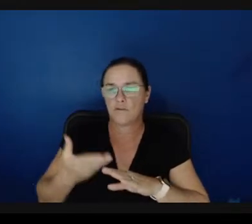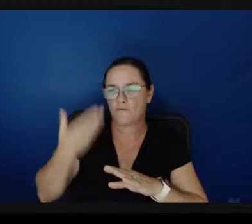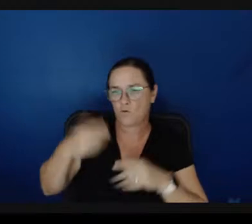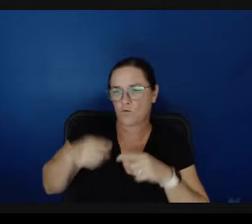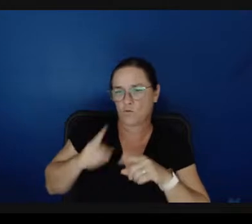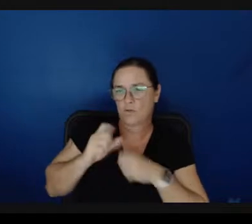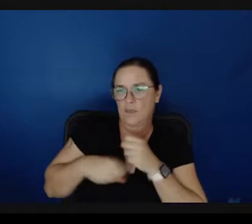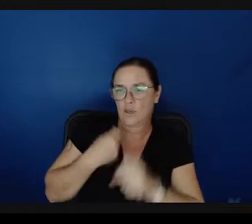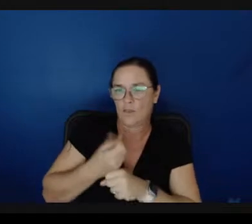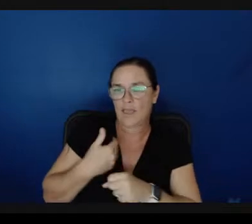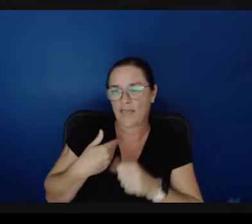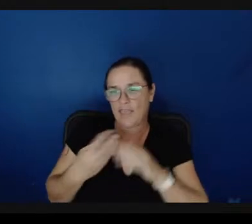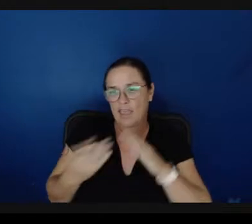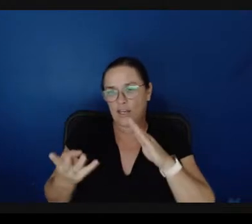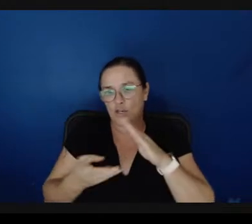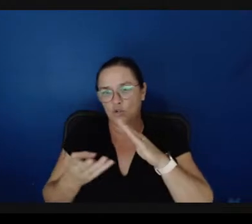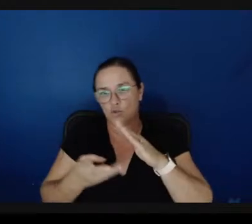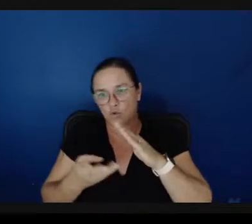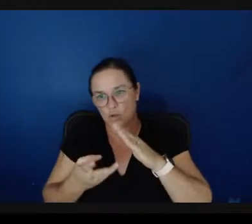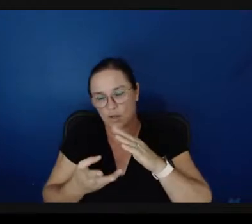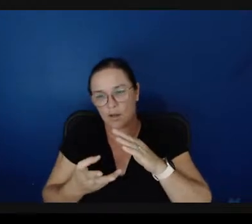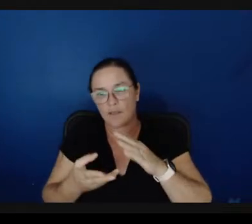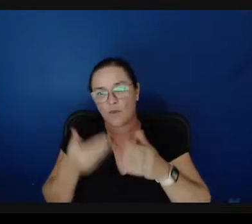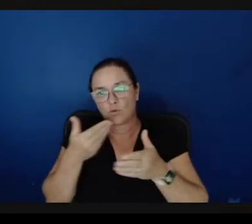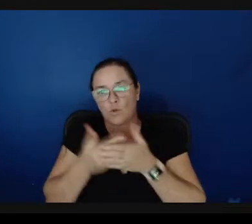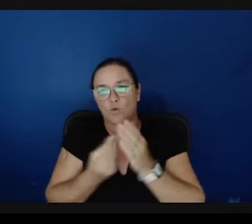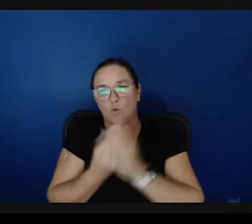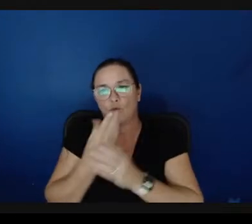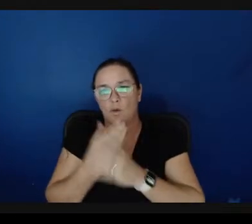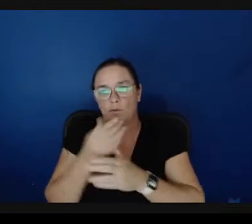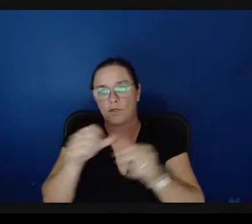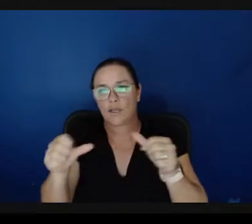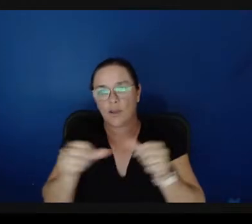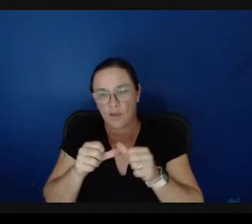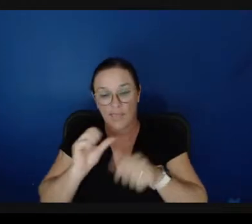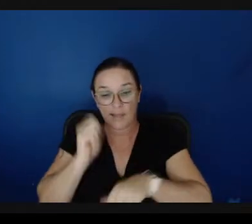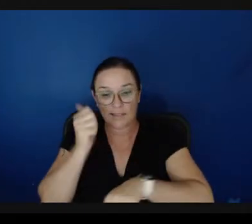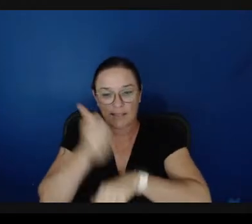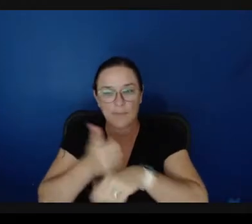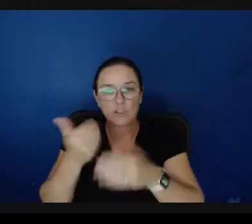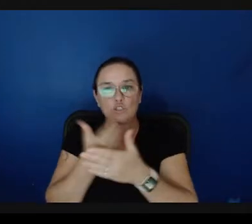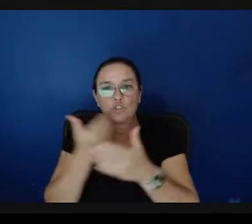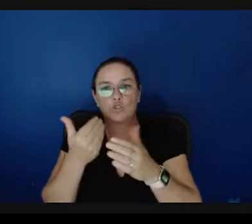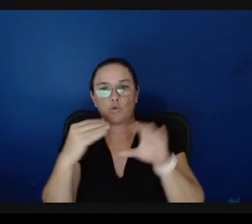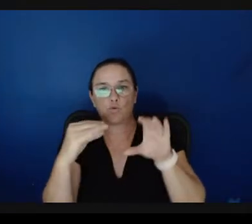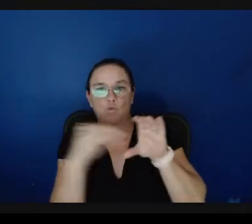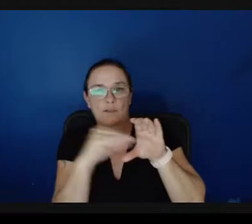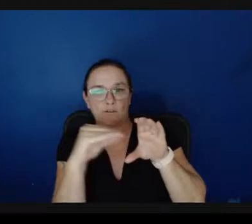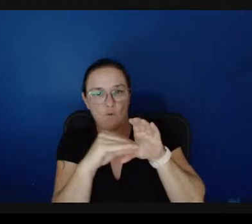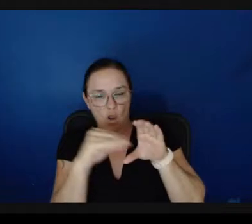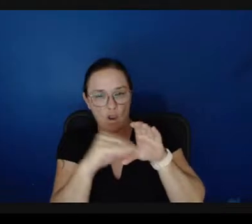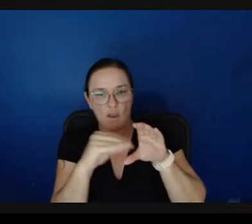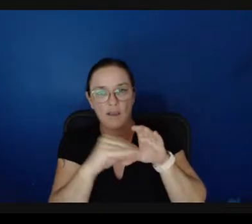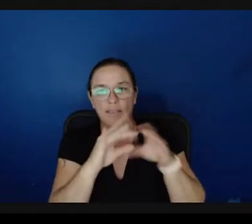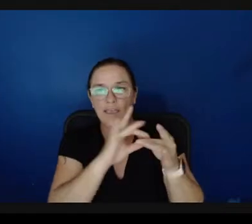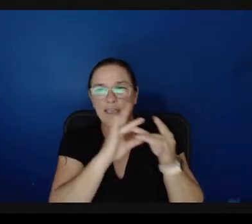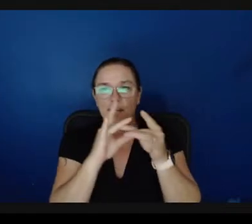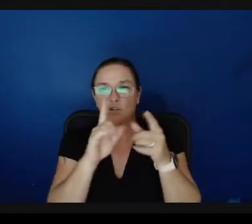intrusion that reached near that eruption site to establish that new reservoir, reconnect it to the magma